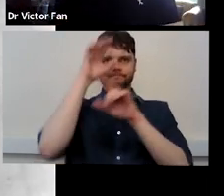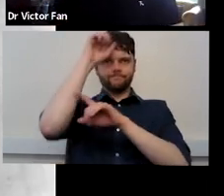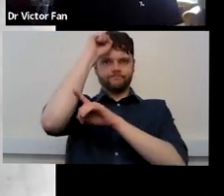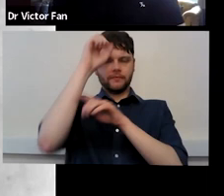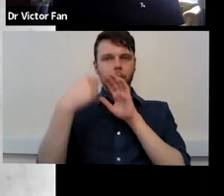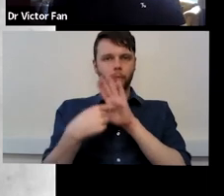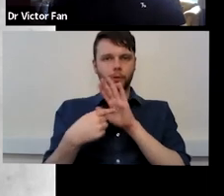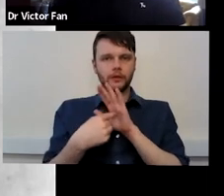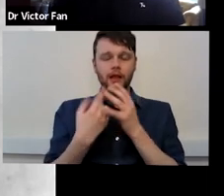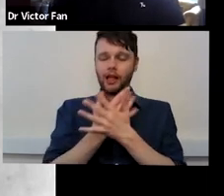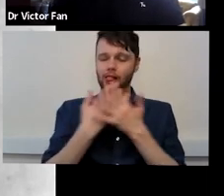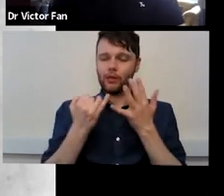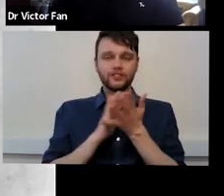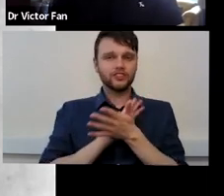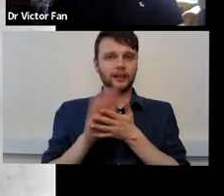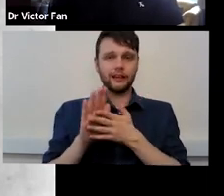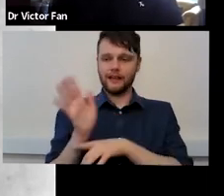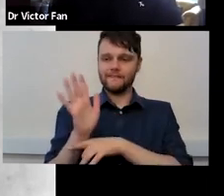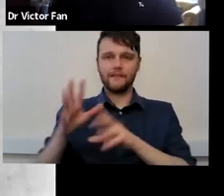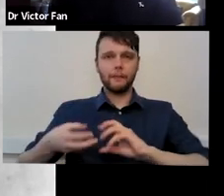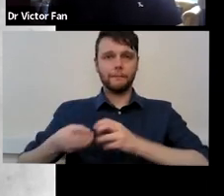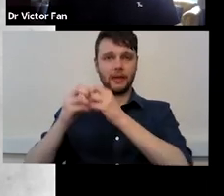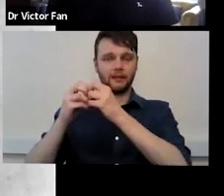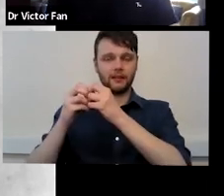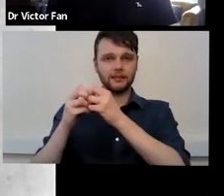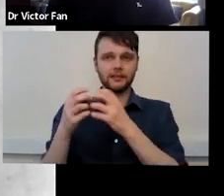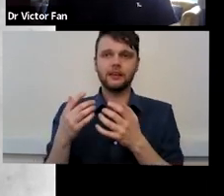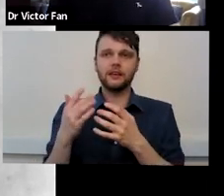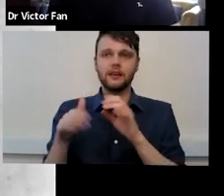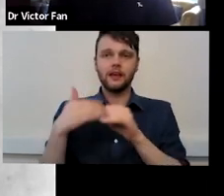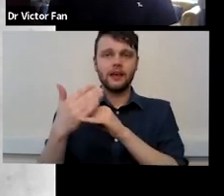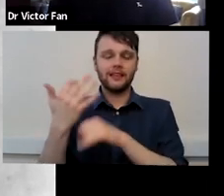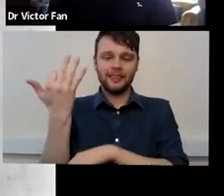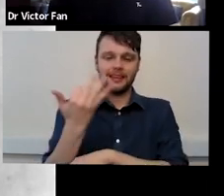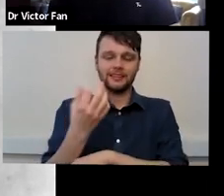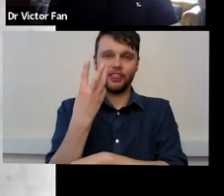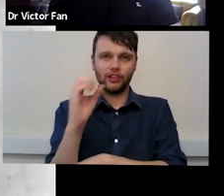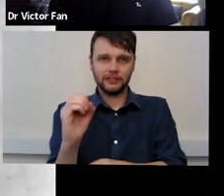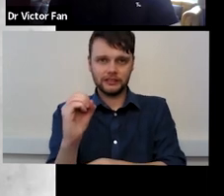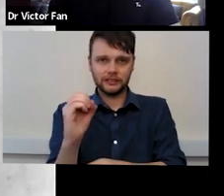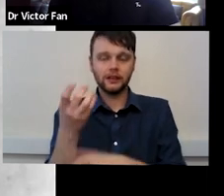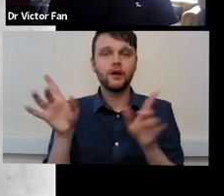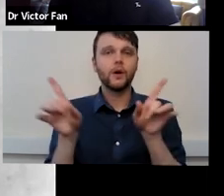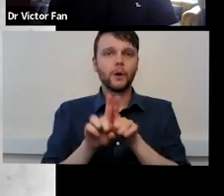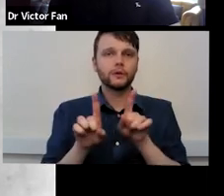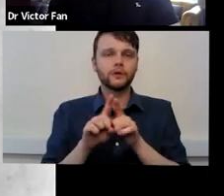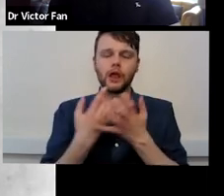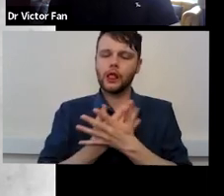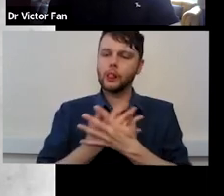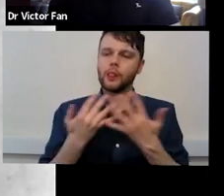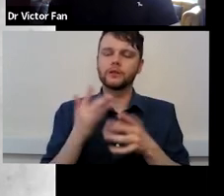lot of Shanghai filmmakers eventually in the 1930s, and also a lot of